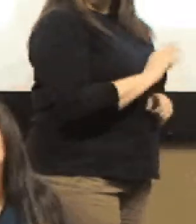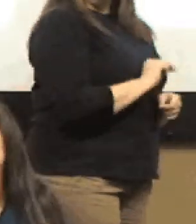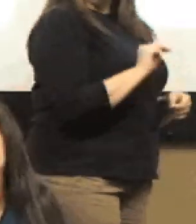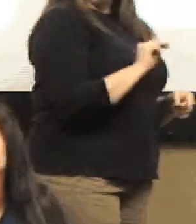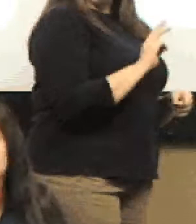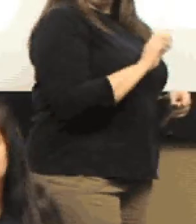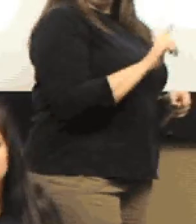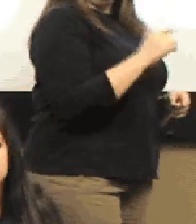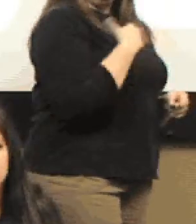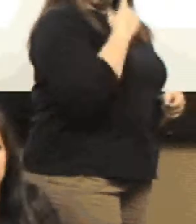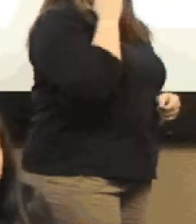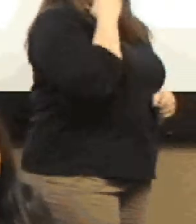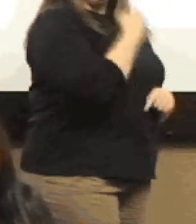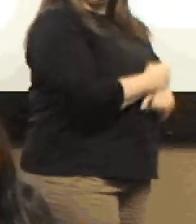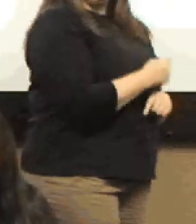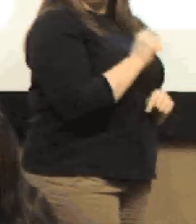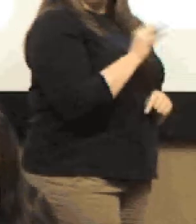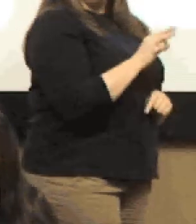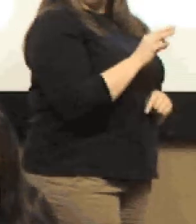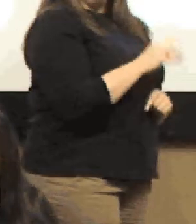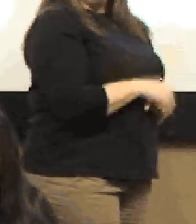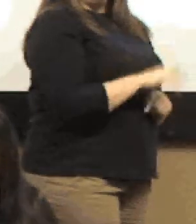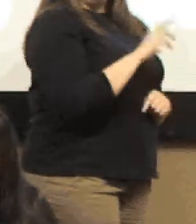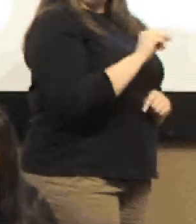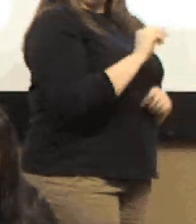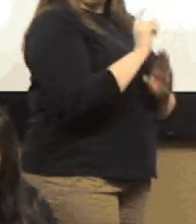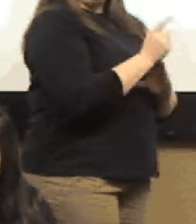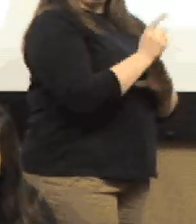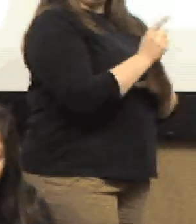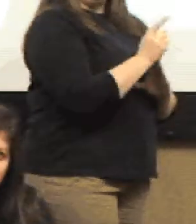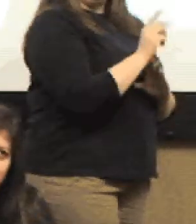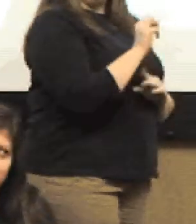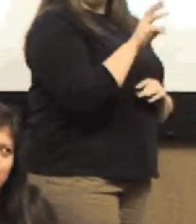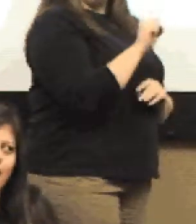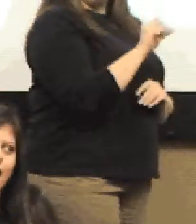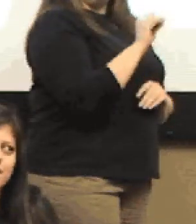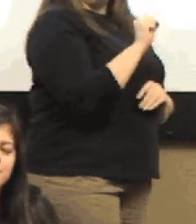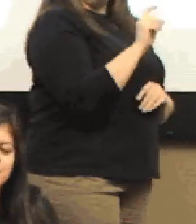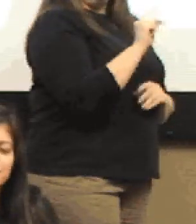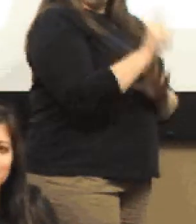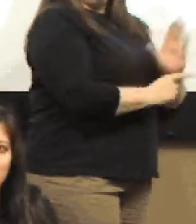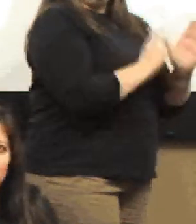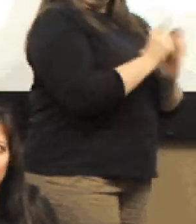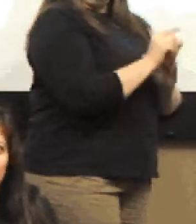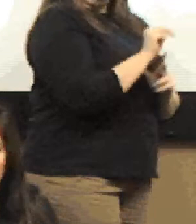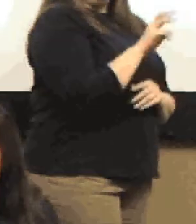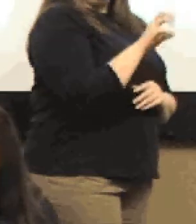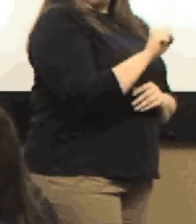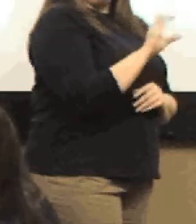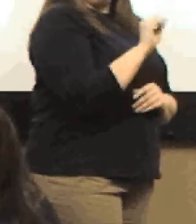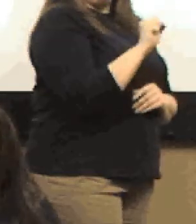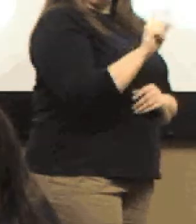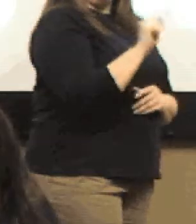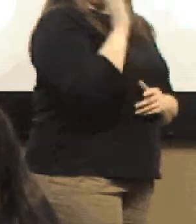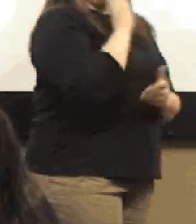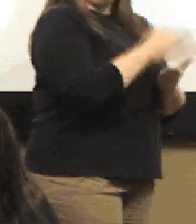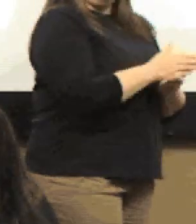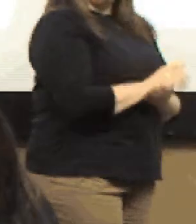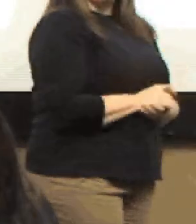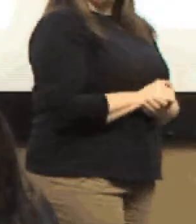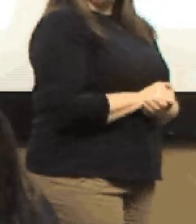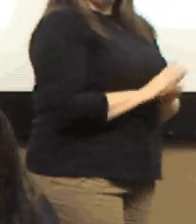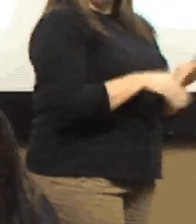Well, I think the days of 30-minute newscasts, hour newscasts, will come to an end in the